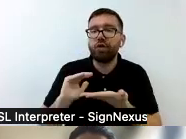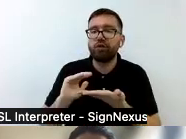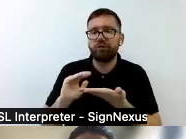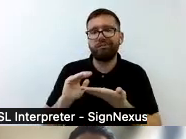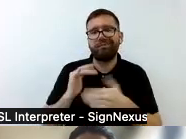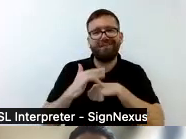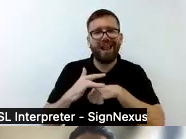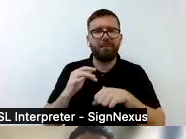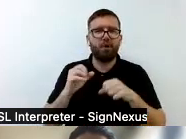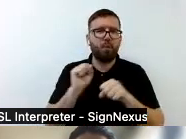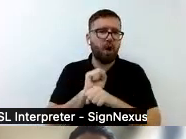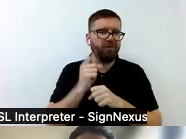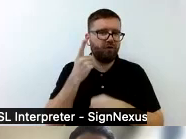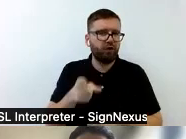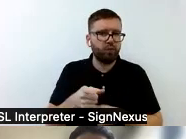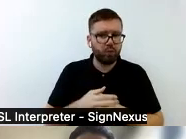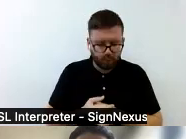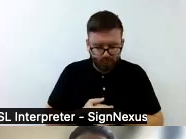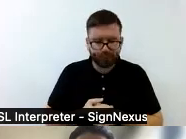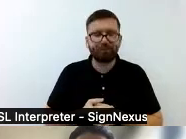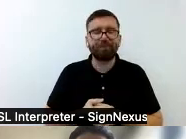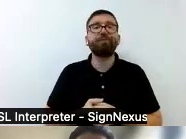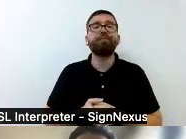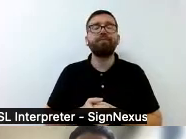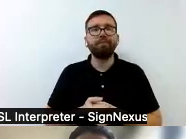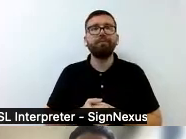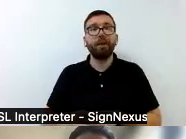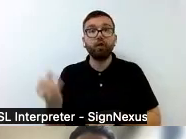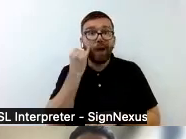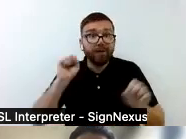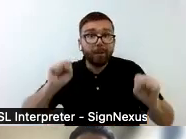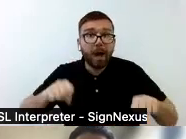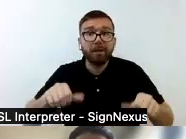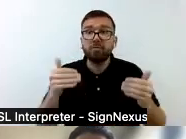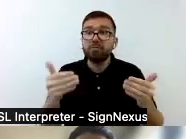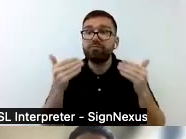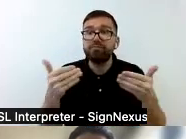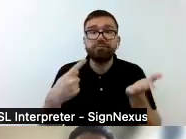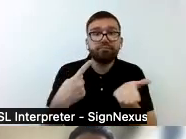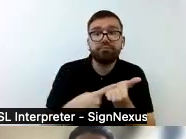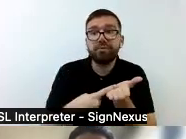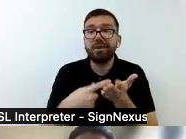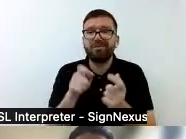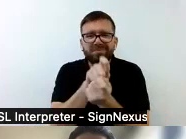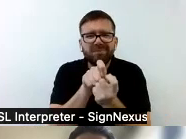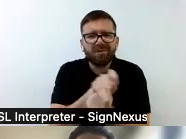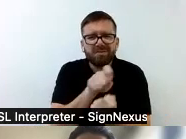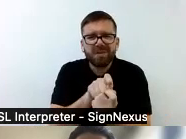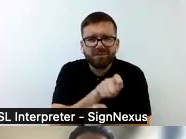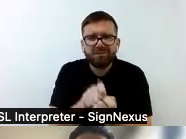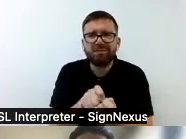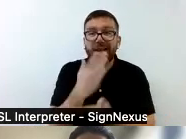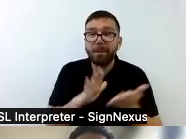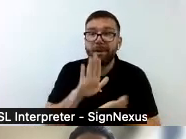work. So if possible, please specify the type of dance making activities that have changed